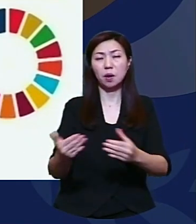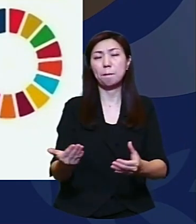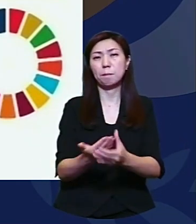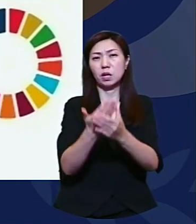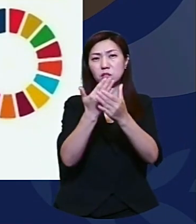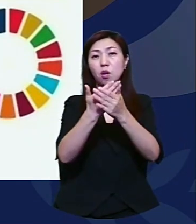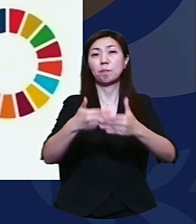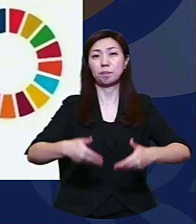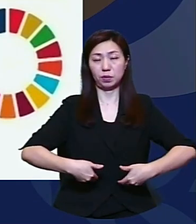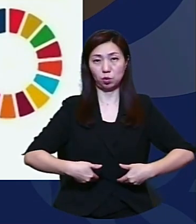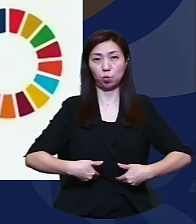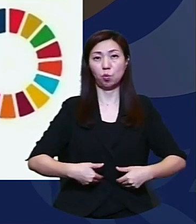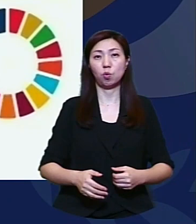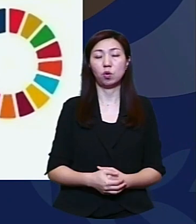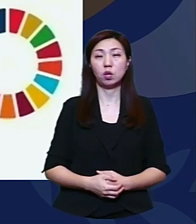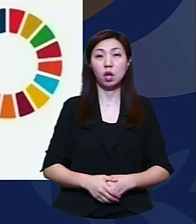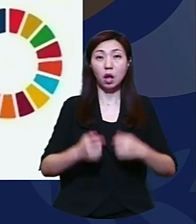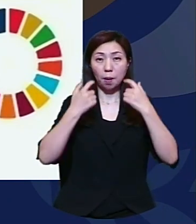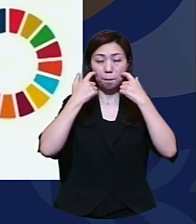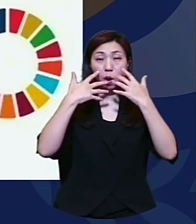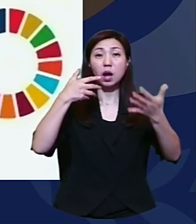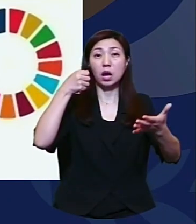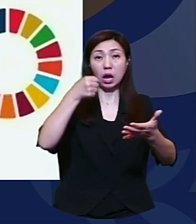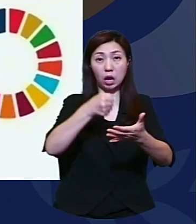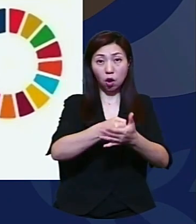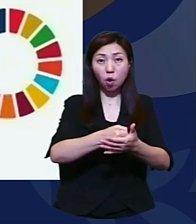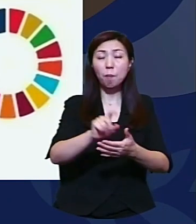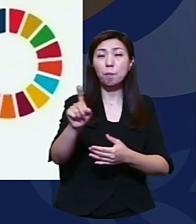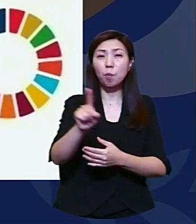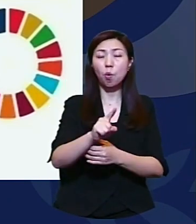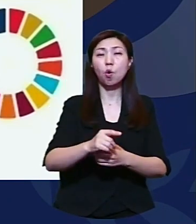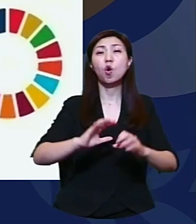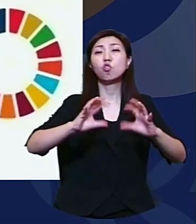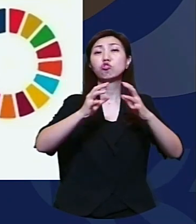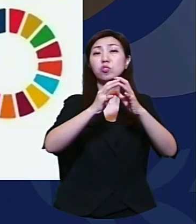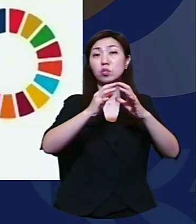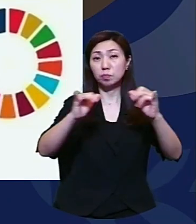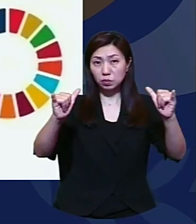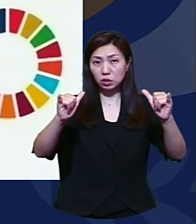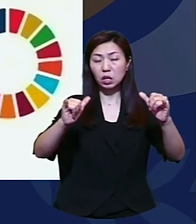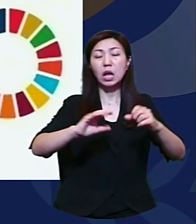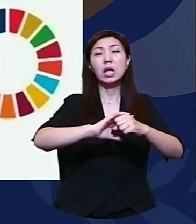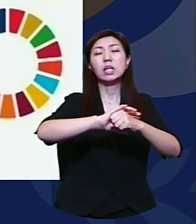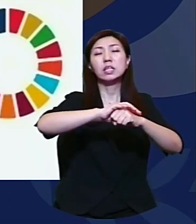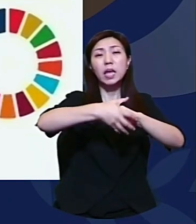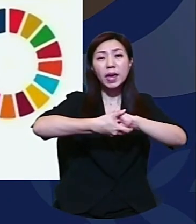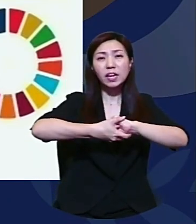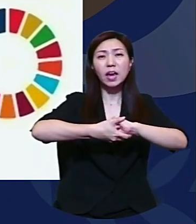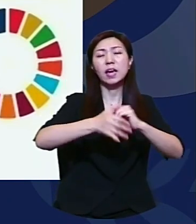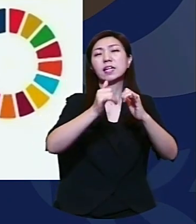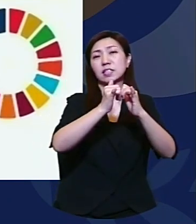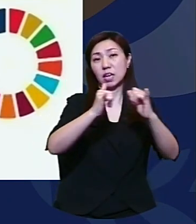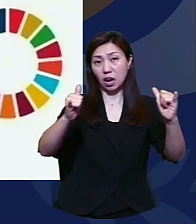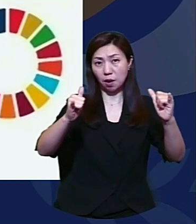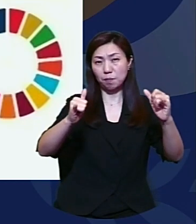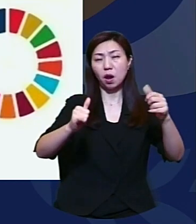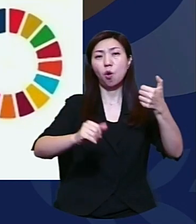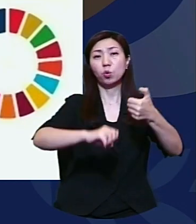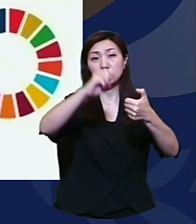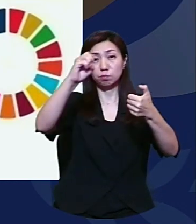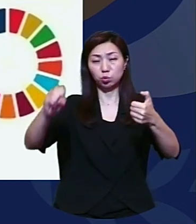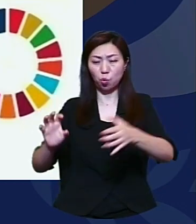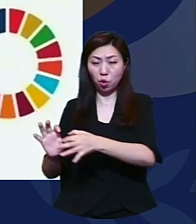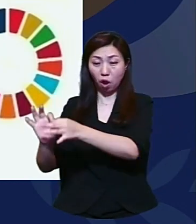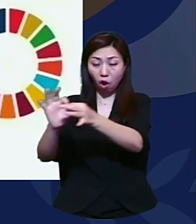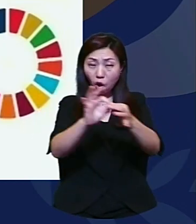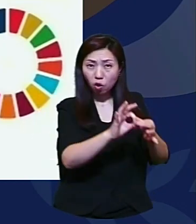the second half of humanity represents a formidable challenge. The scale of investment is daunting.